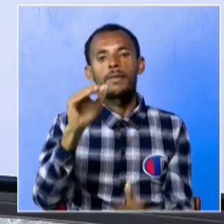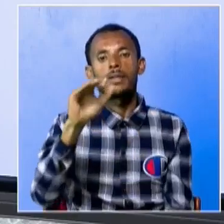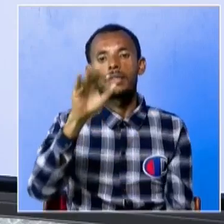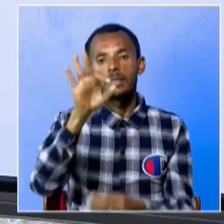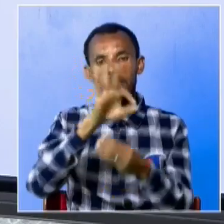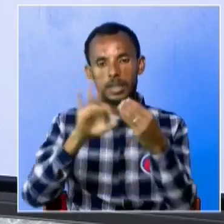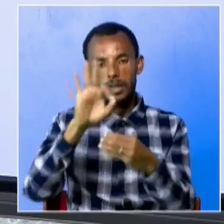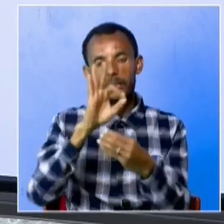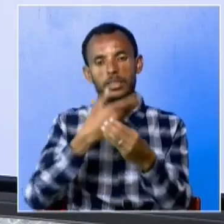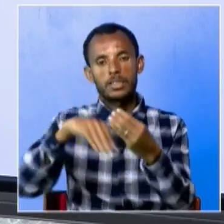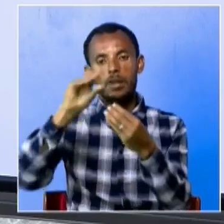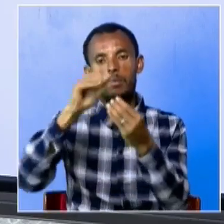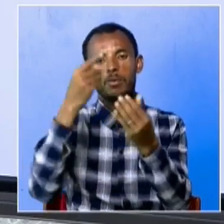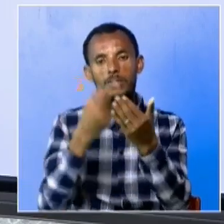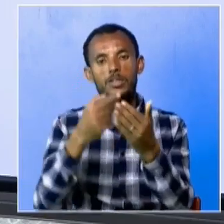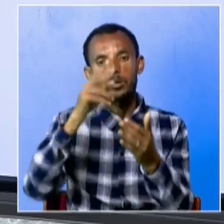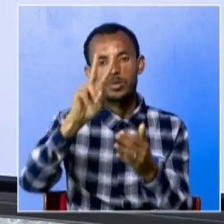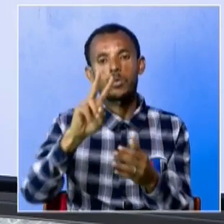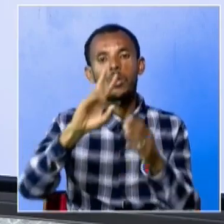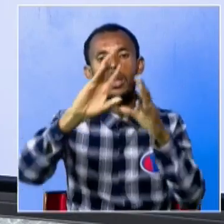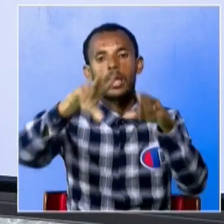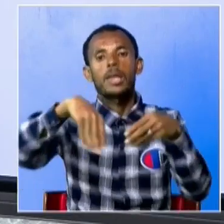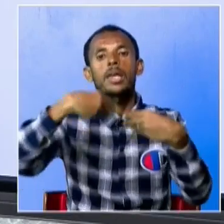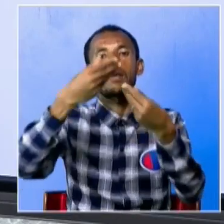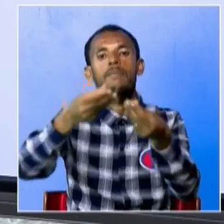sum of these two arcs will give us